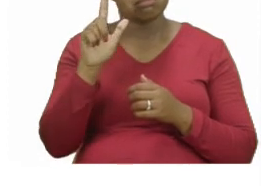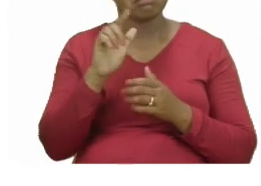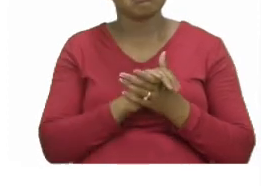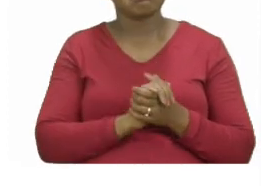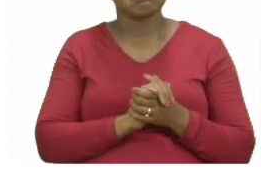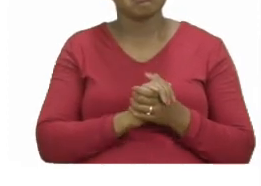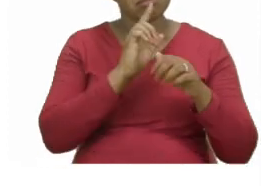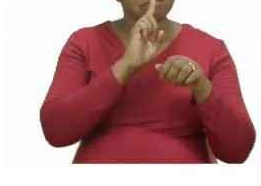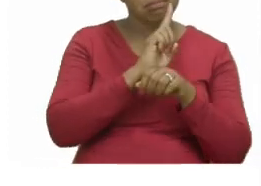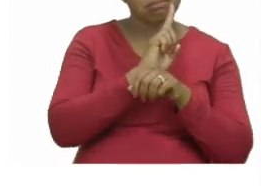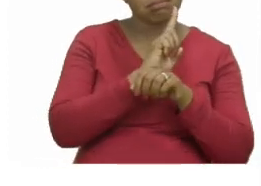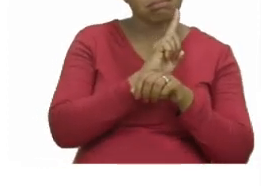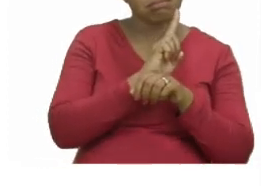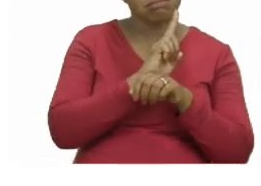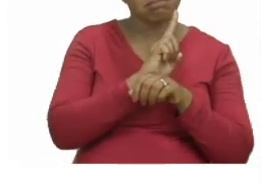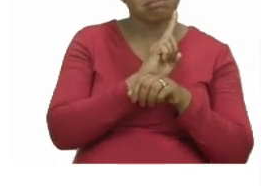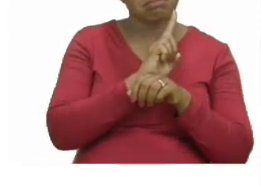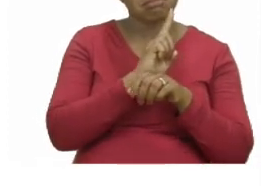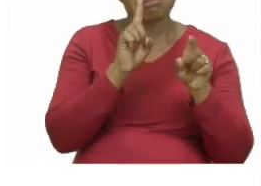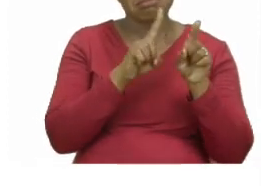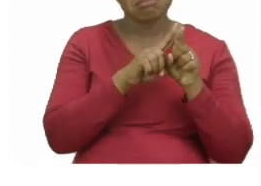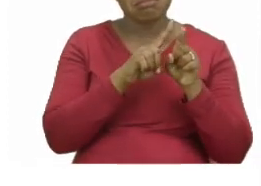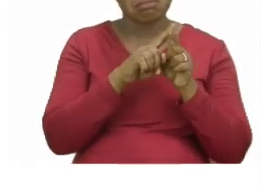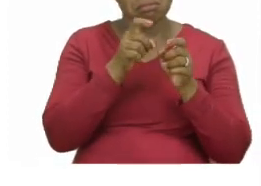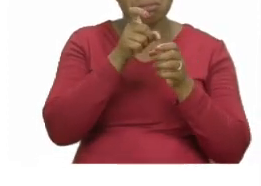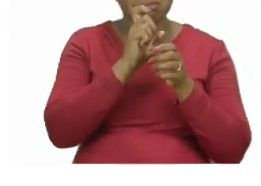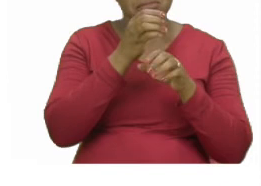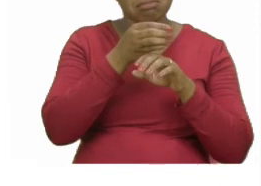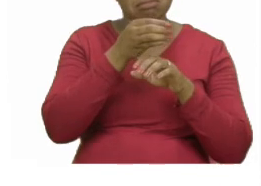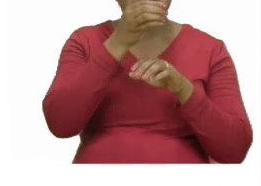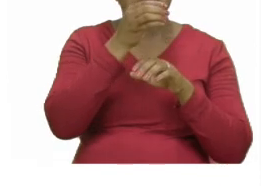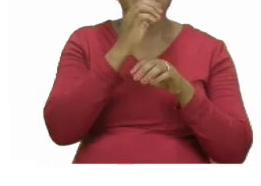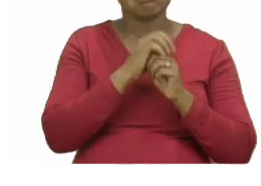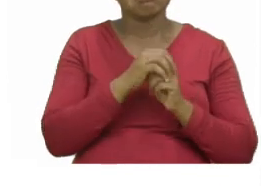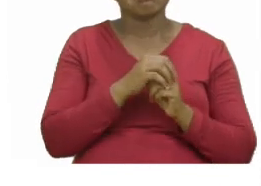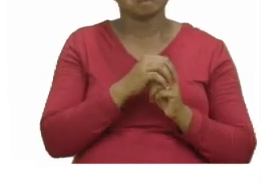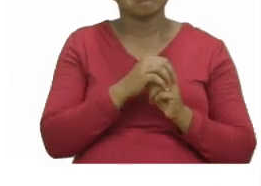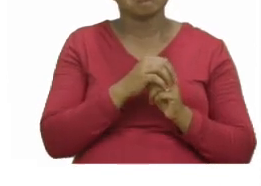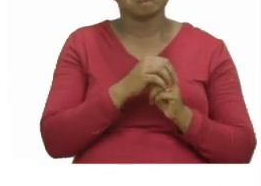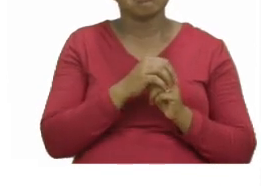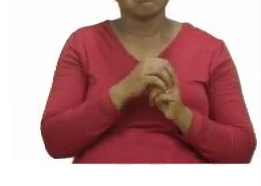looks like a cool drink can. So there it says